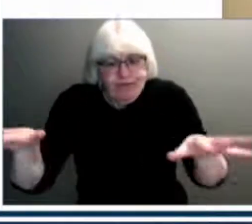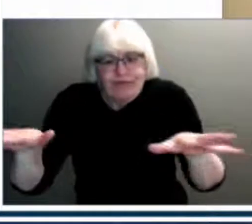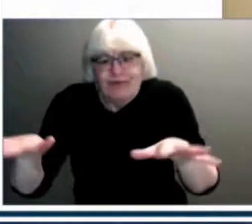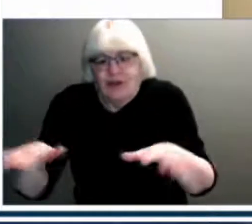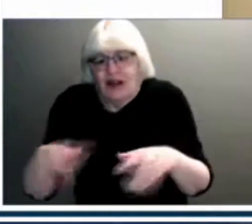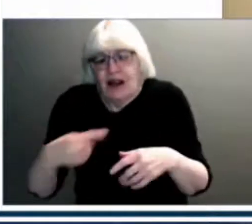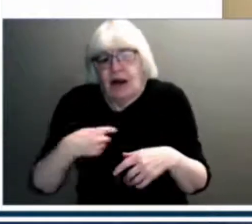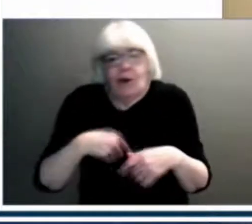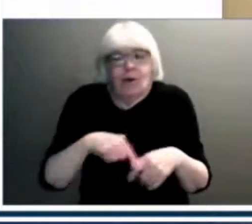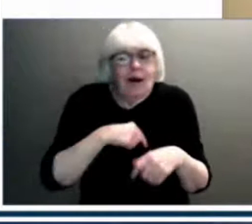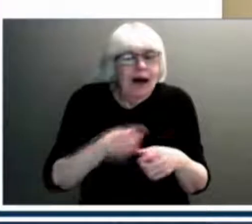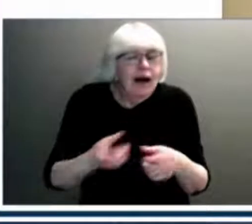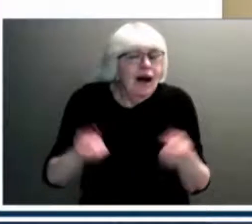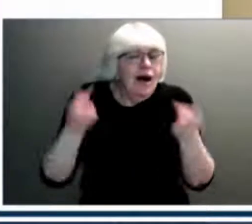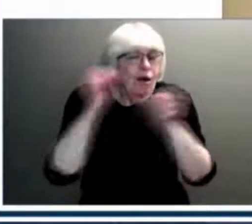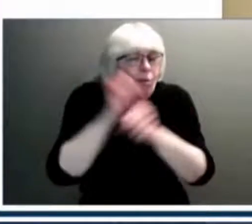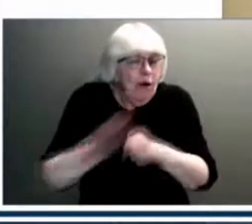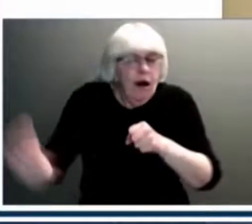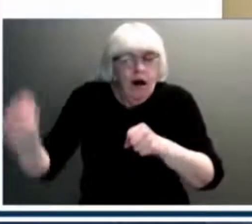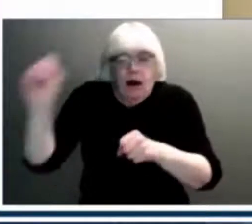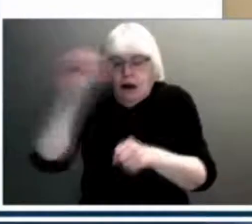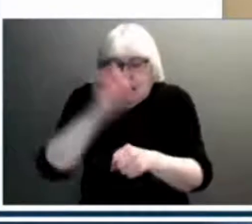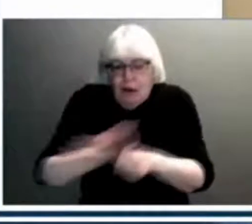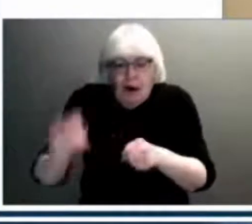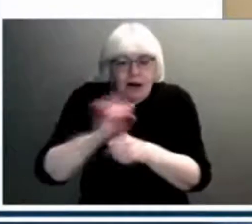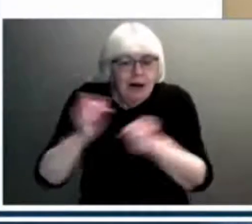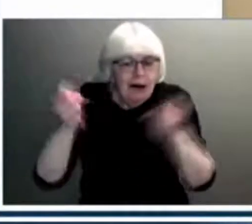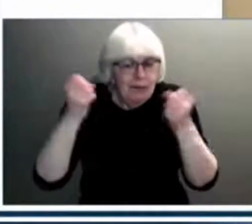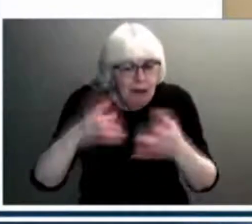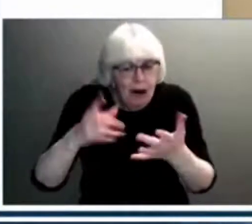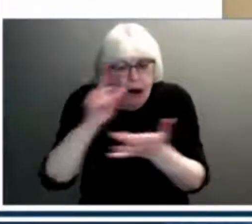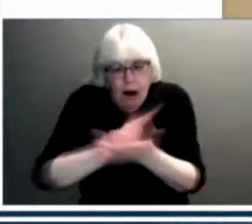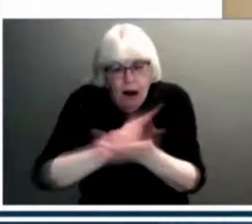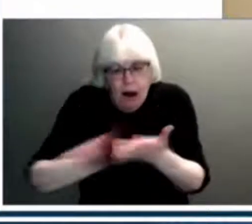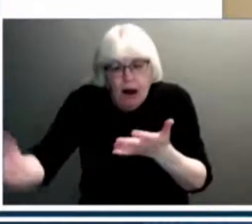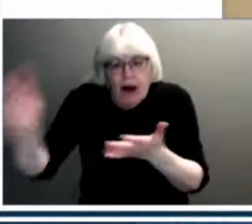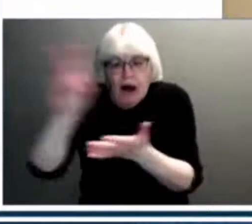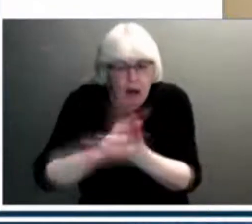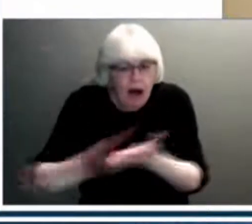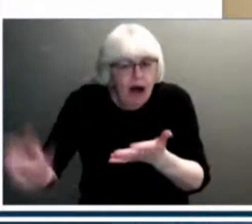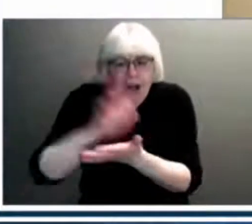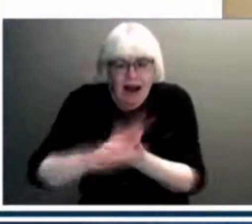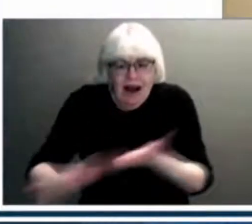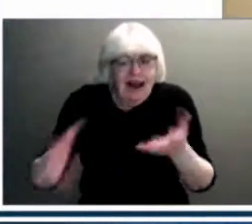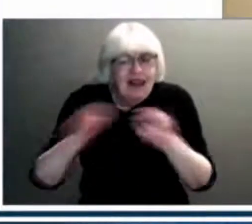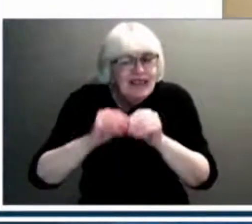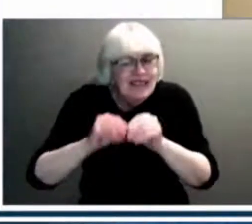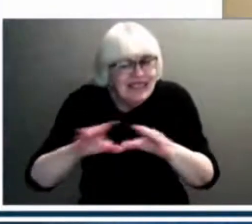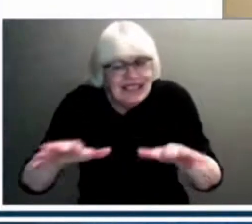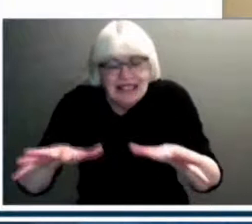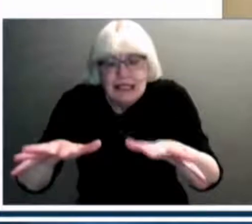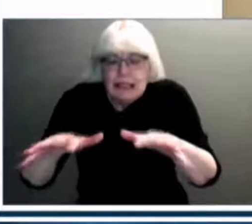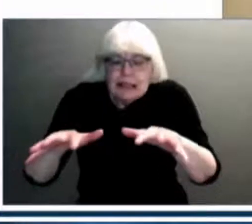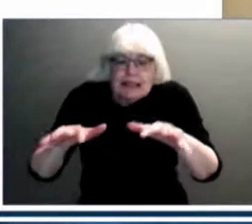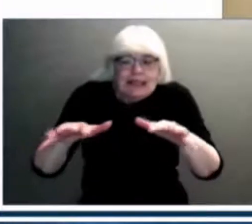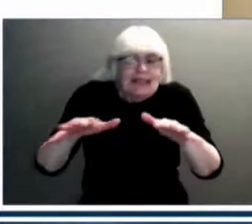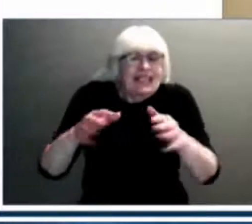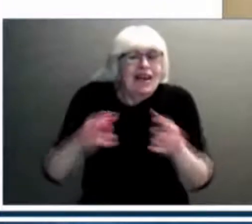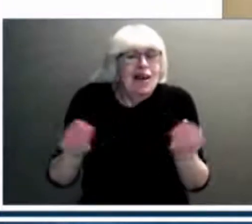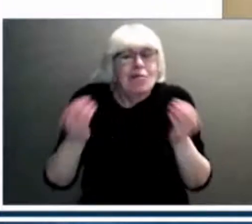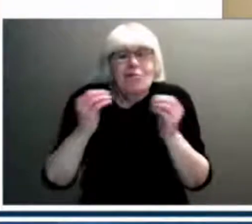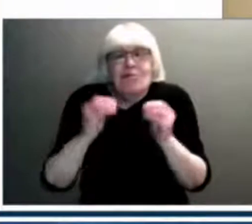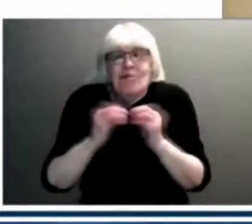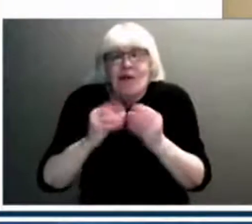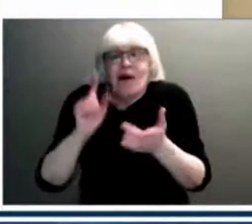slow down the spread of this variant, and we do have several weeks ahead of us. While we've made some changes to the length